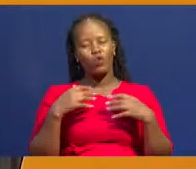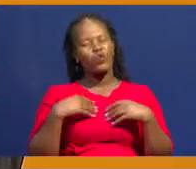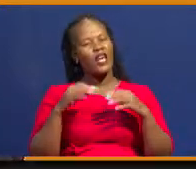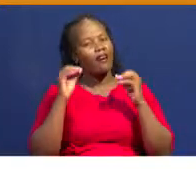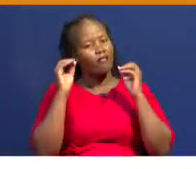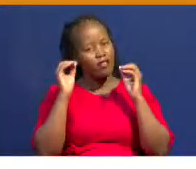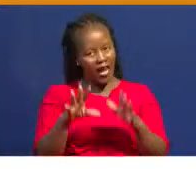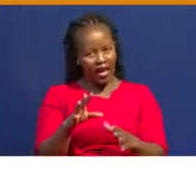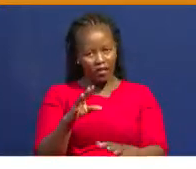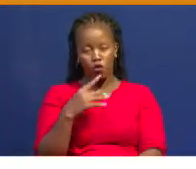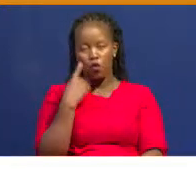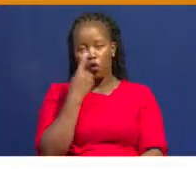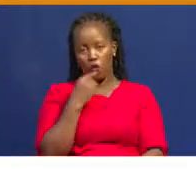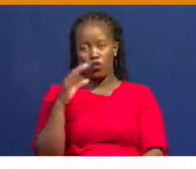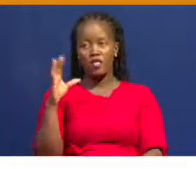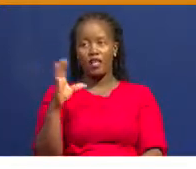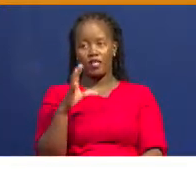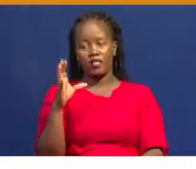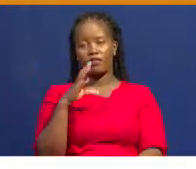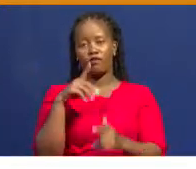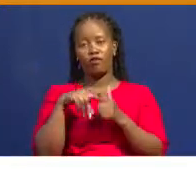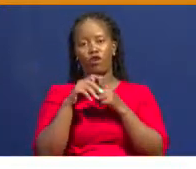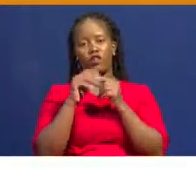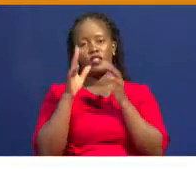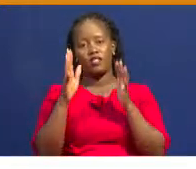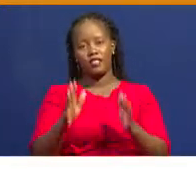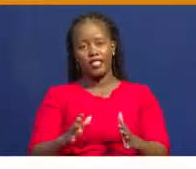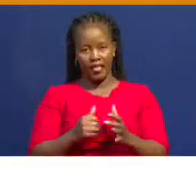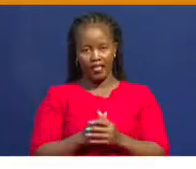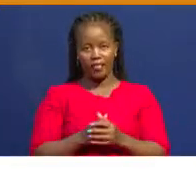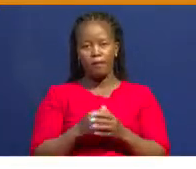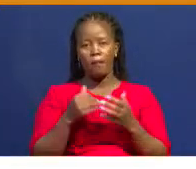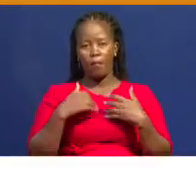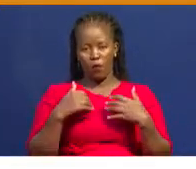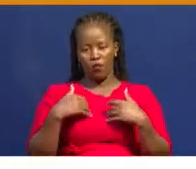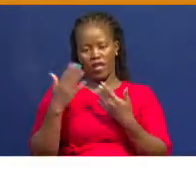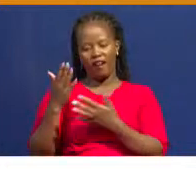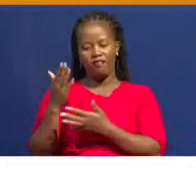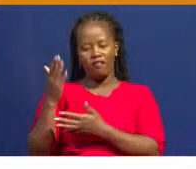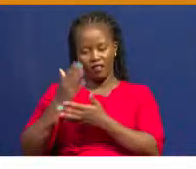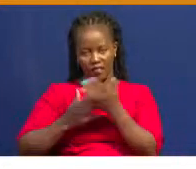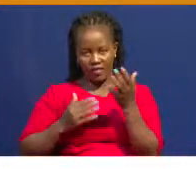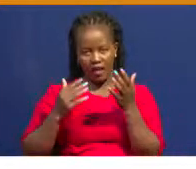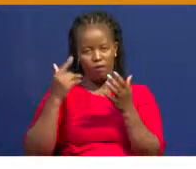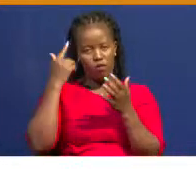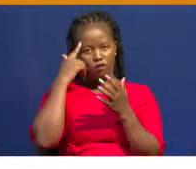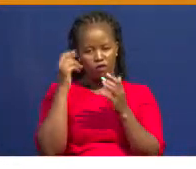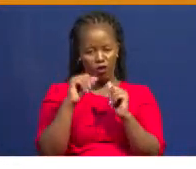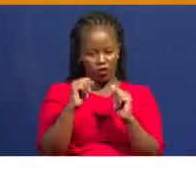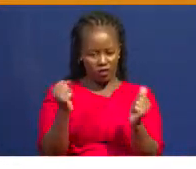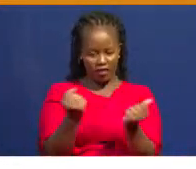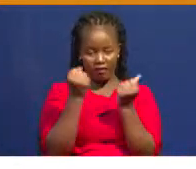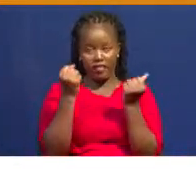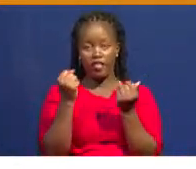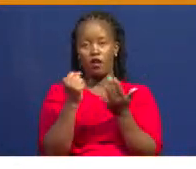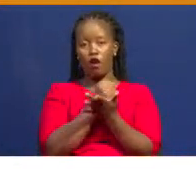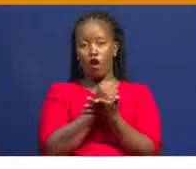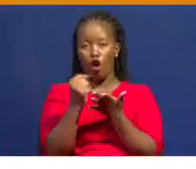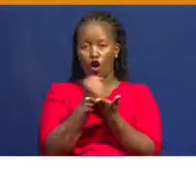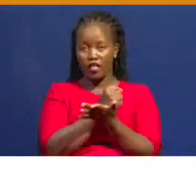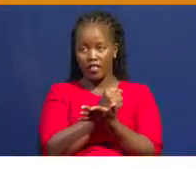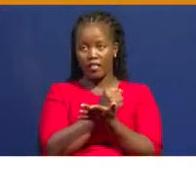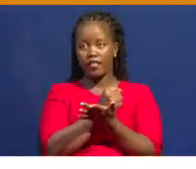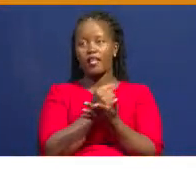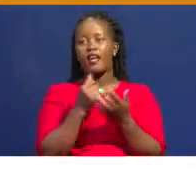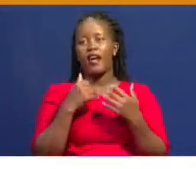engineer. Of course, we have a directorate called Directorate of Motor Vehicle Inspection and Safety Audit, with